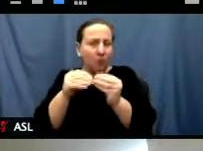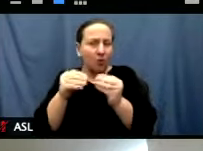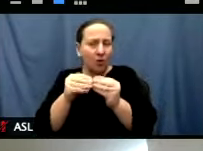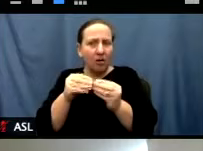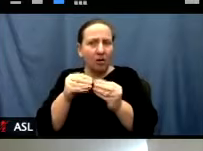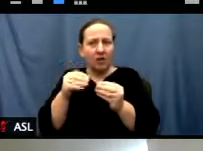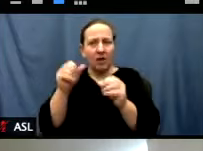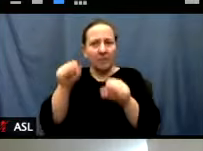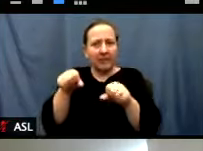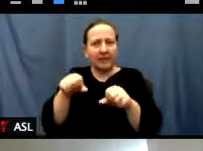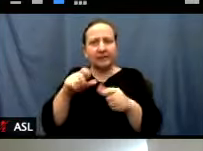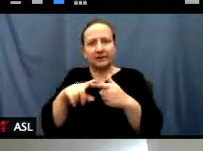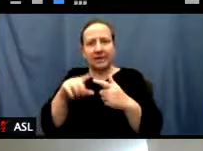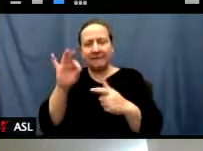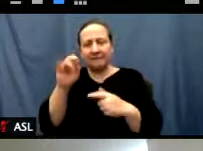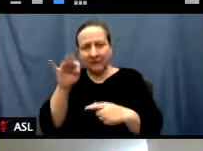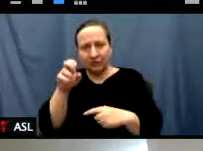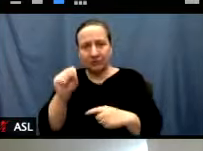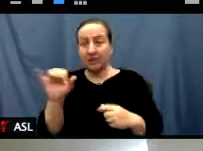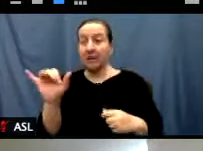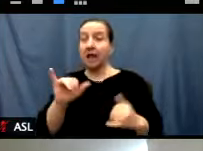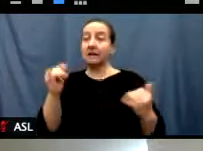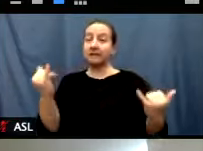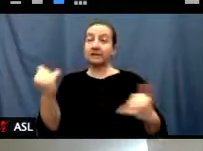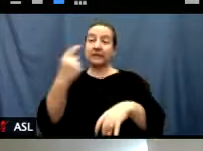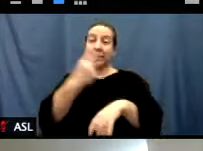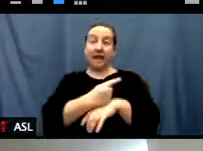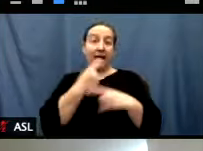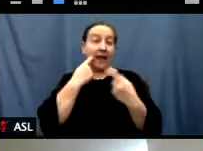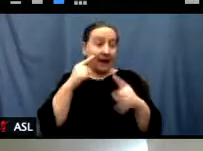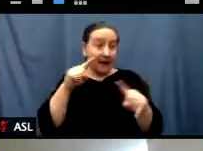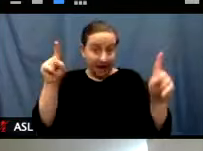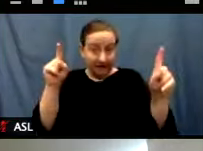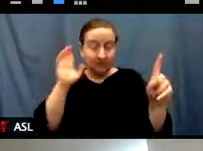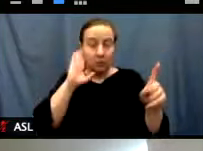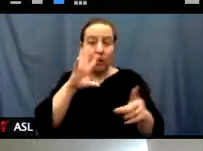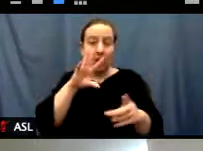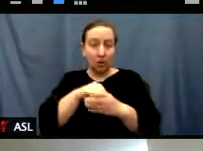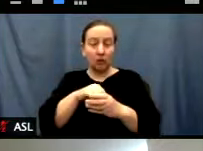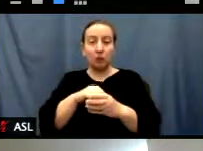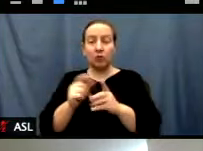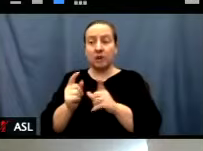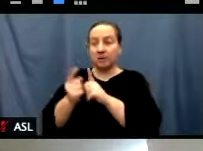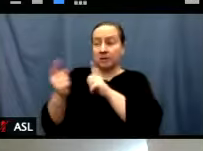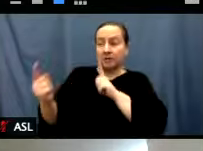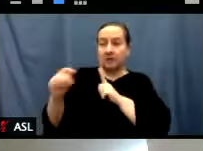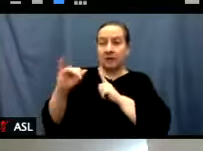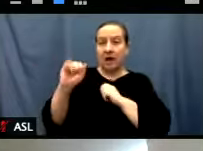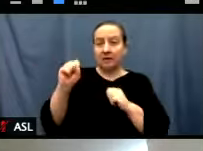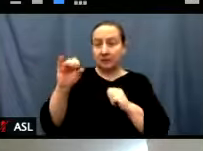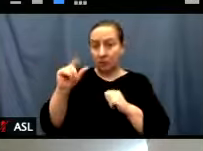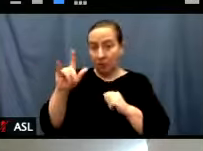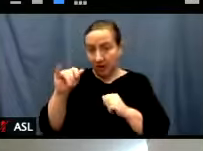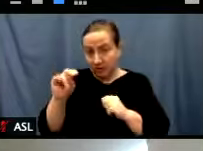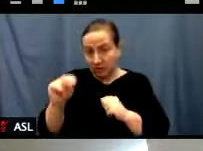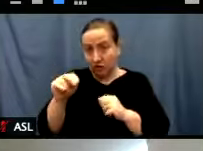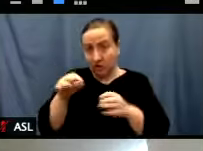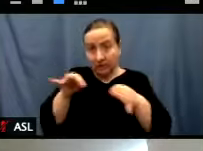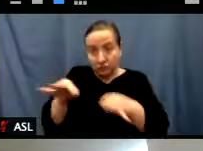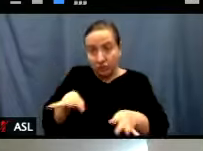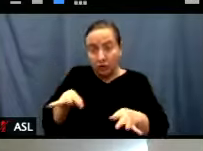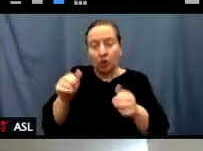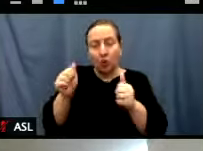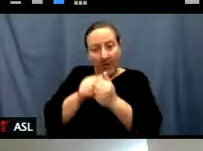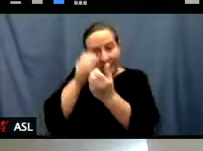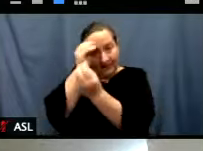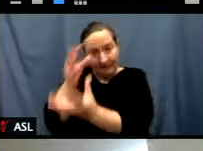services, like today's announcement that we're going to include isolation instructions along with the information